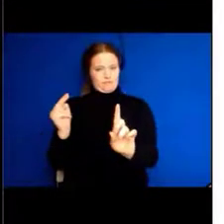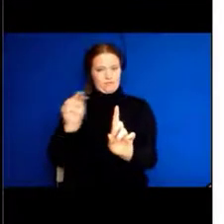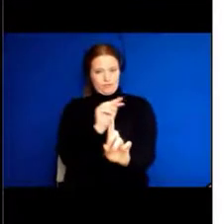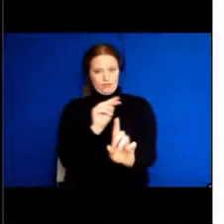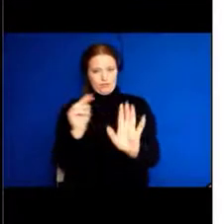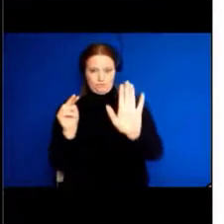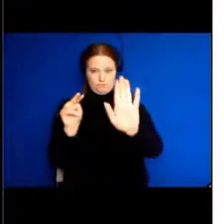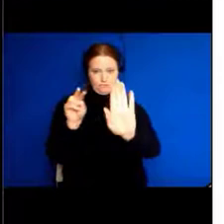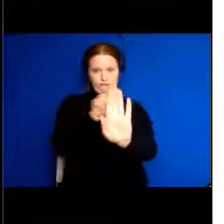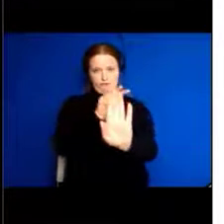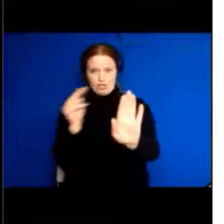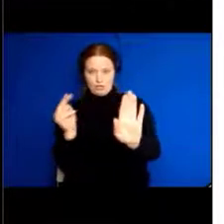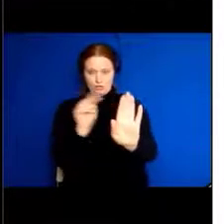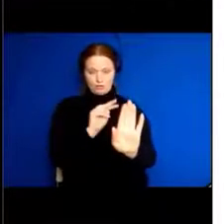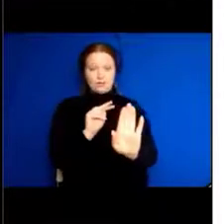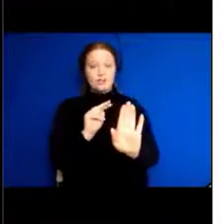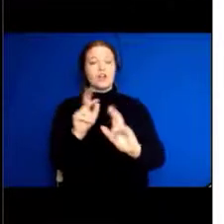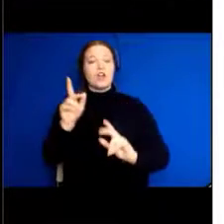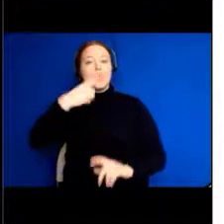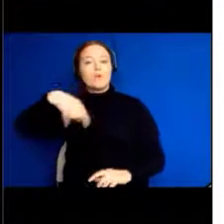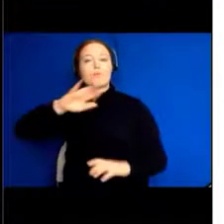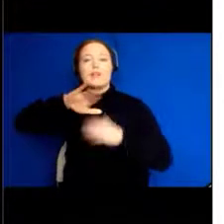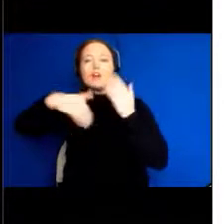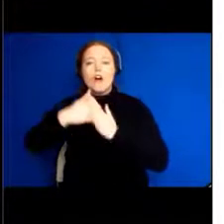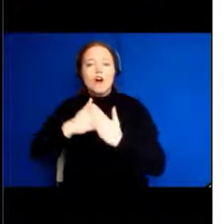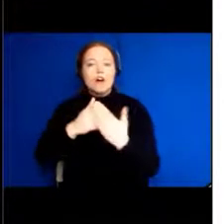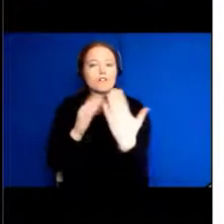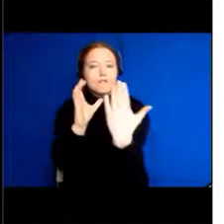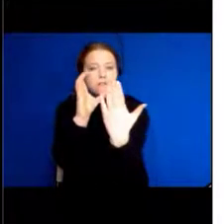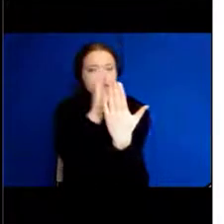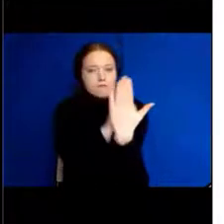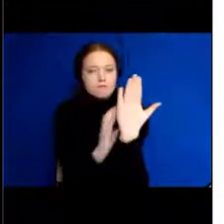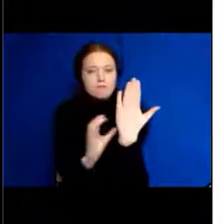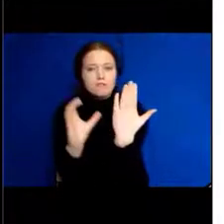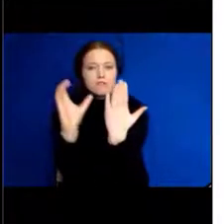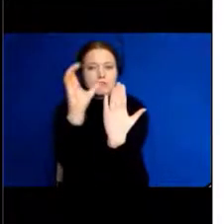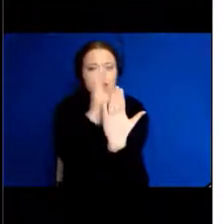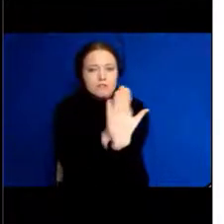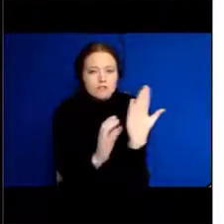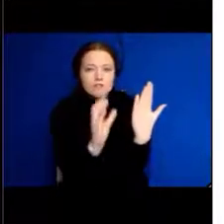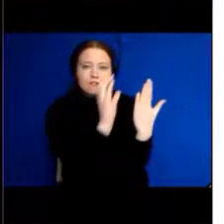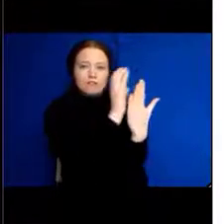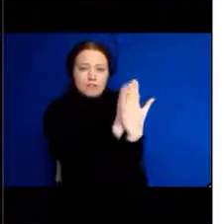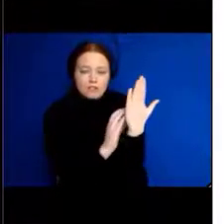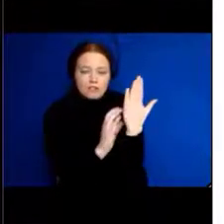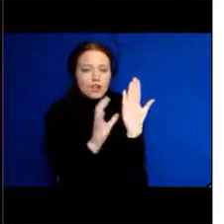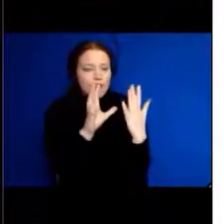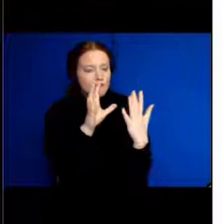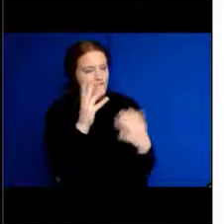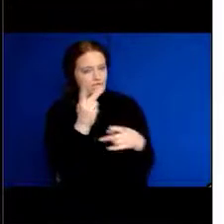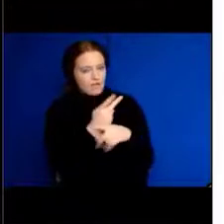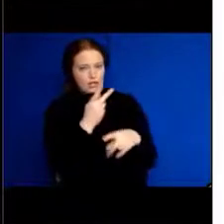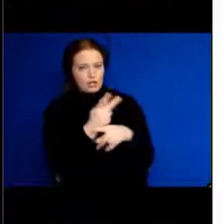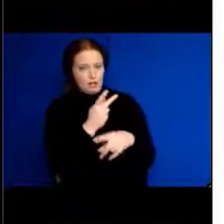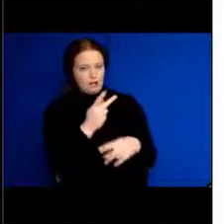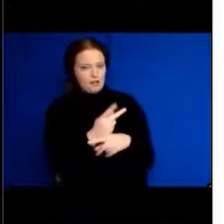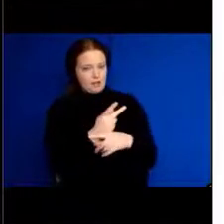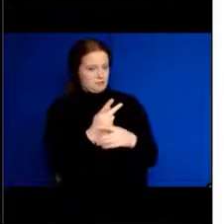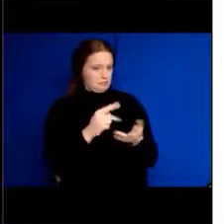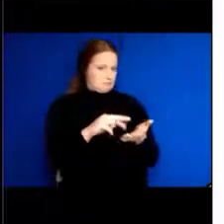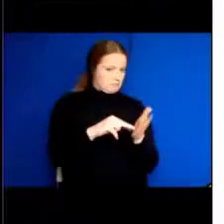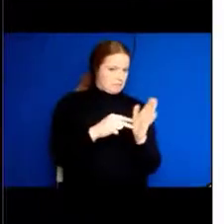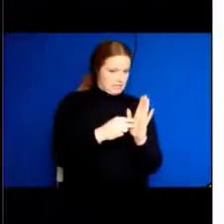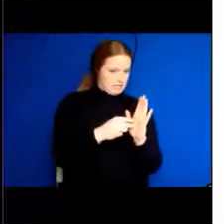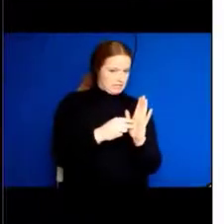it differently. And it became a kind of a metaphor for the journey with dementia, moving either from